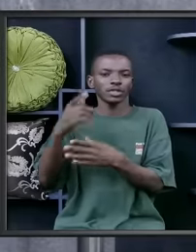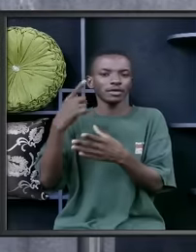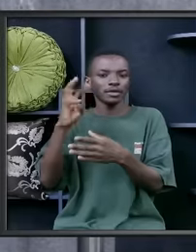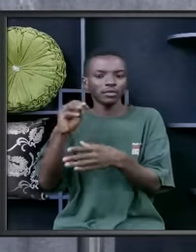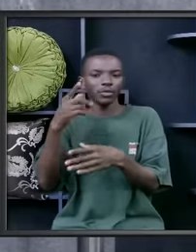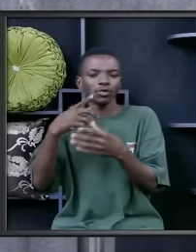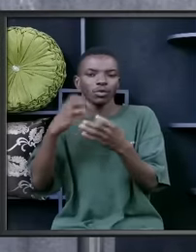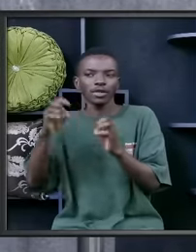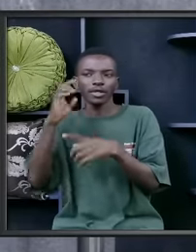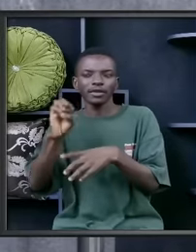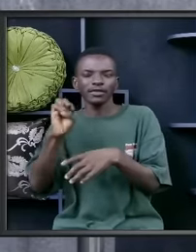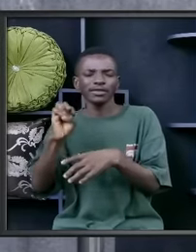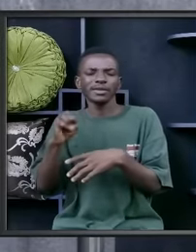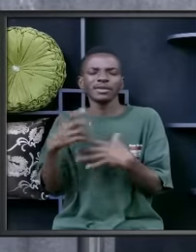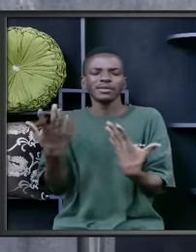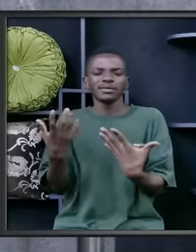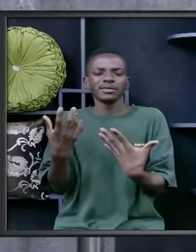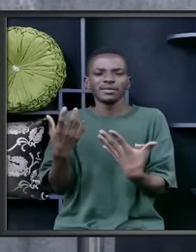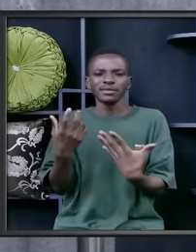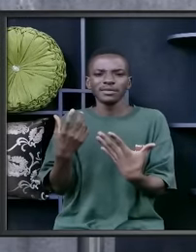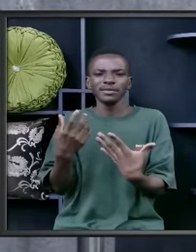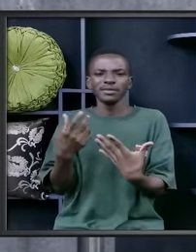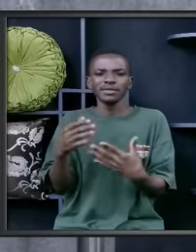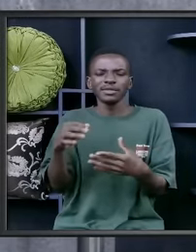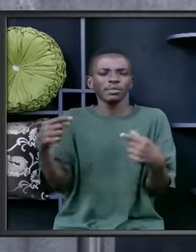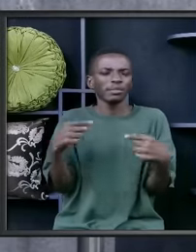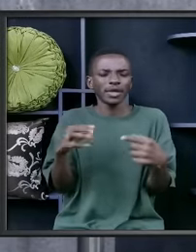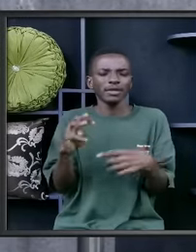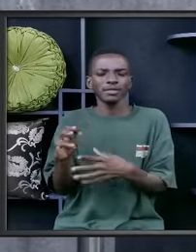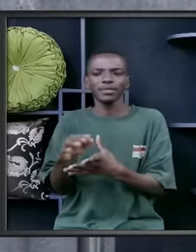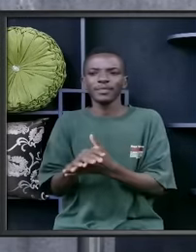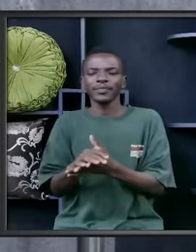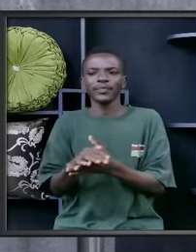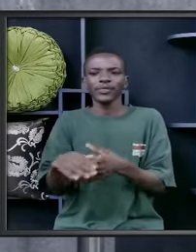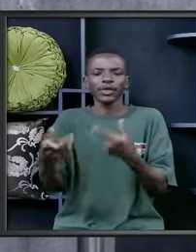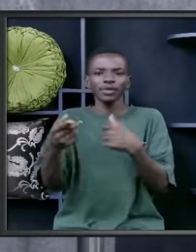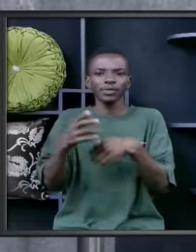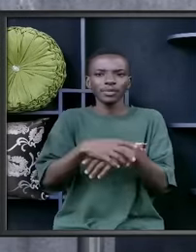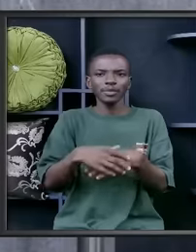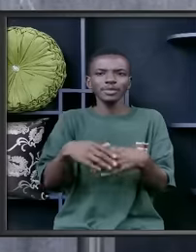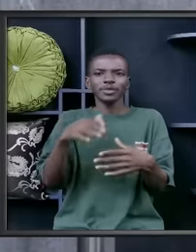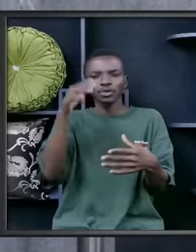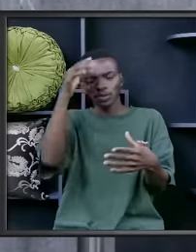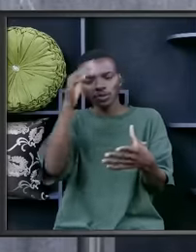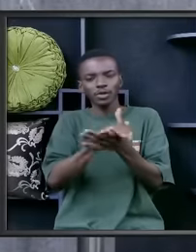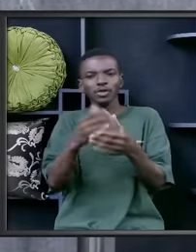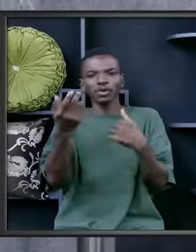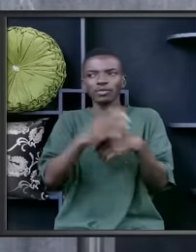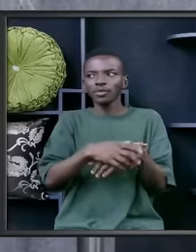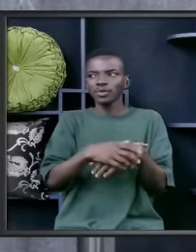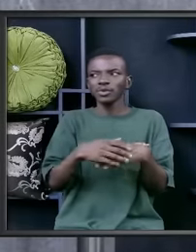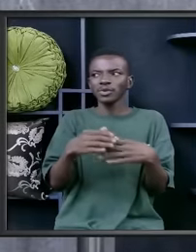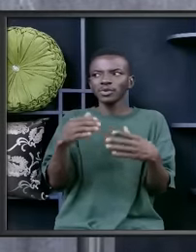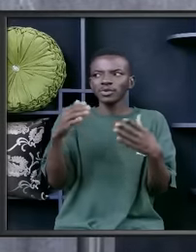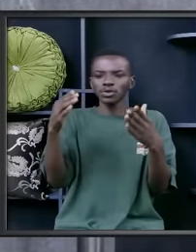whatever. Say this thing, don't they pain him. So now I can't call home. Now him, my husband come. In short, we